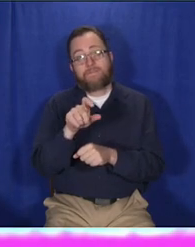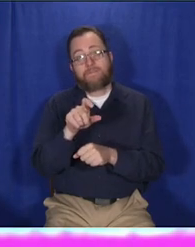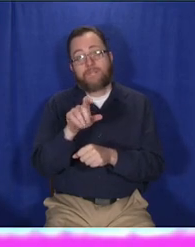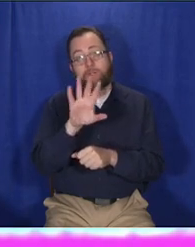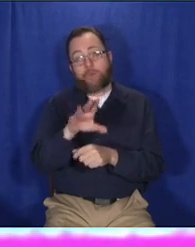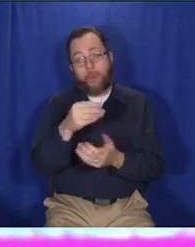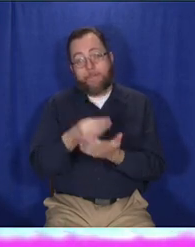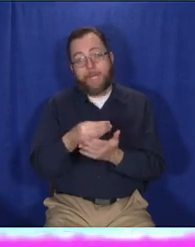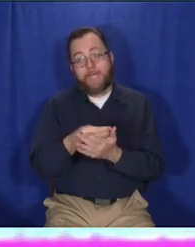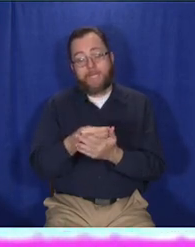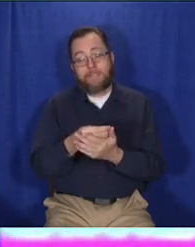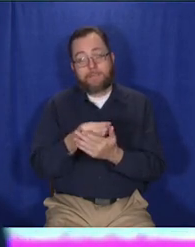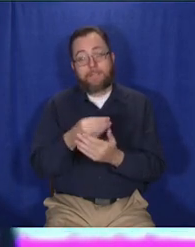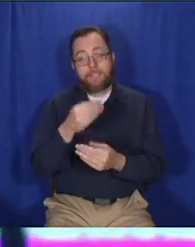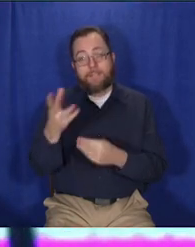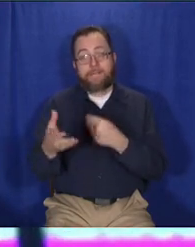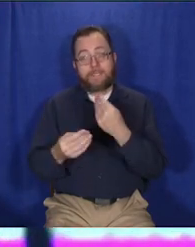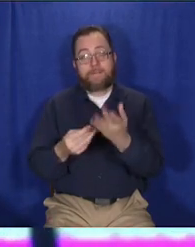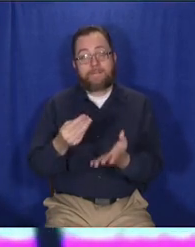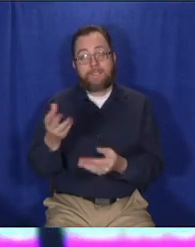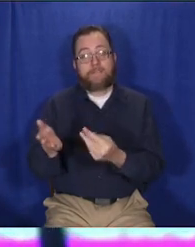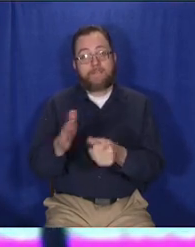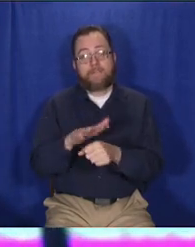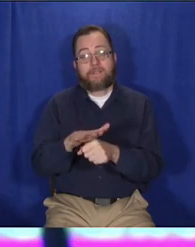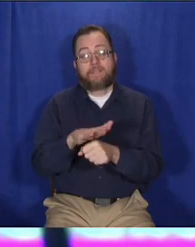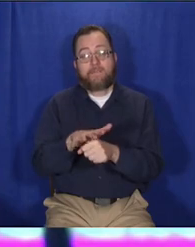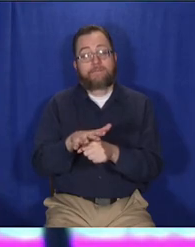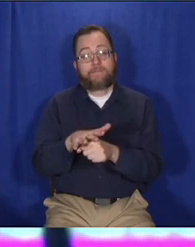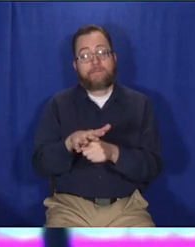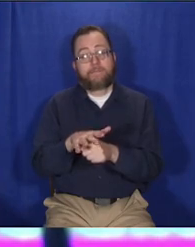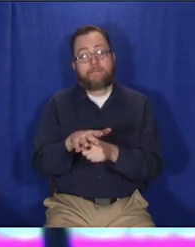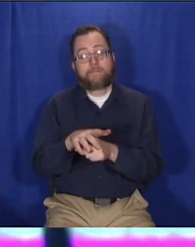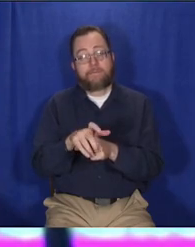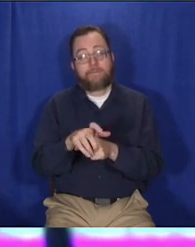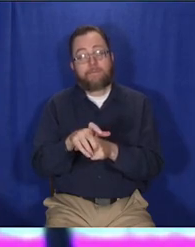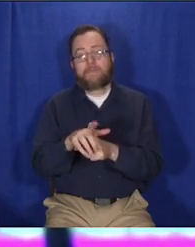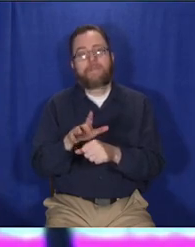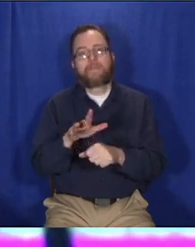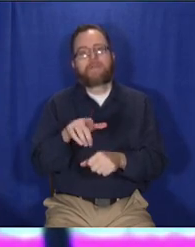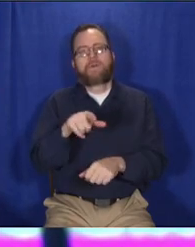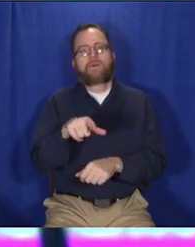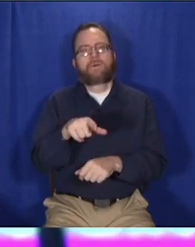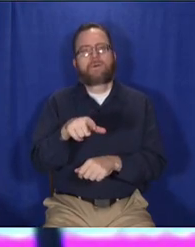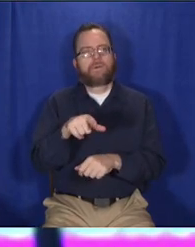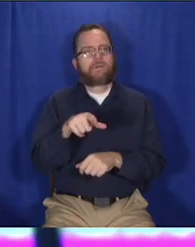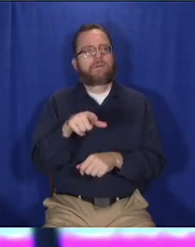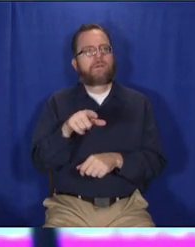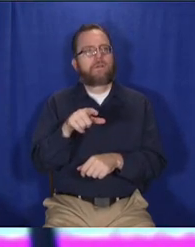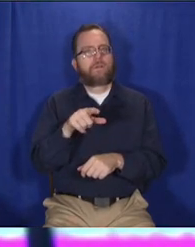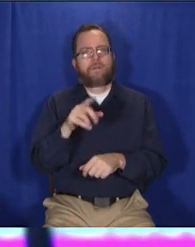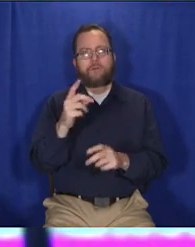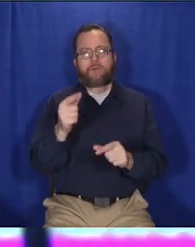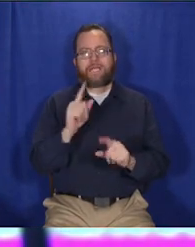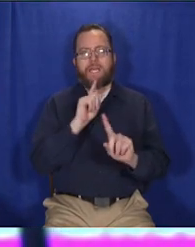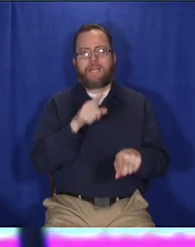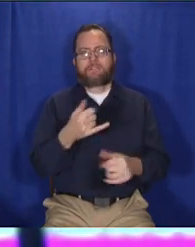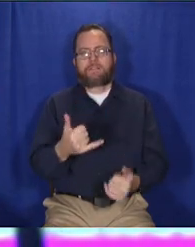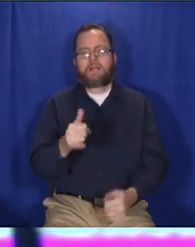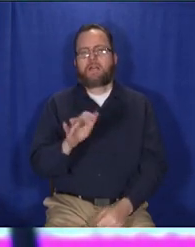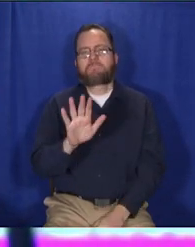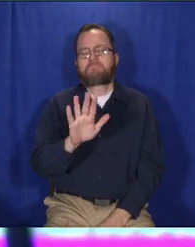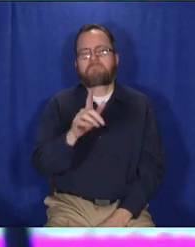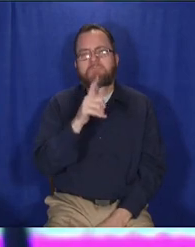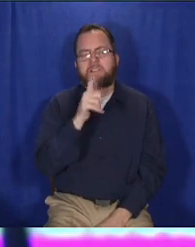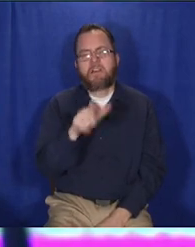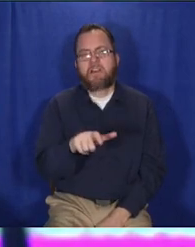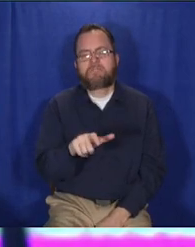That's a question that I just want you to answer in your own heart. And you don't necessarily have to answer it sitting here right now. I want to leave you with that question, because as we go